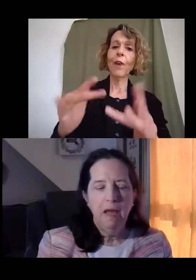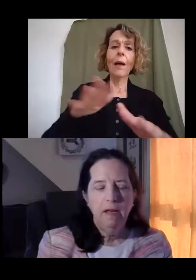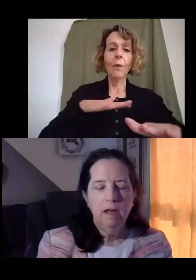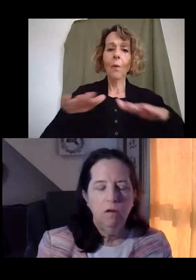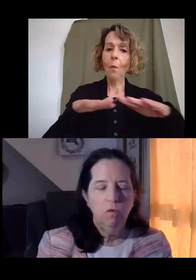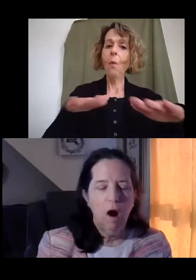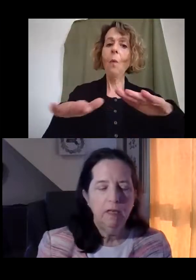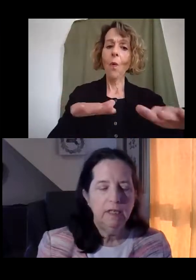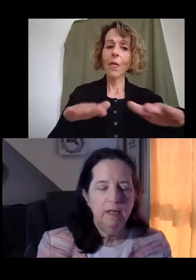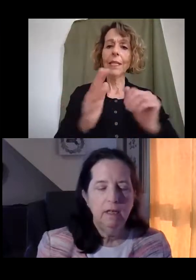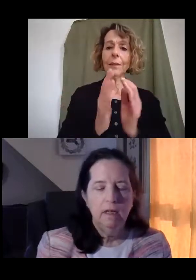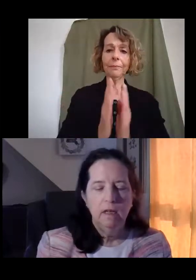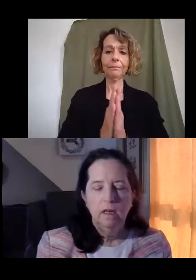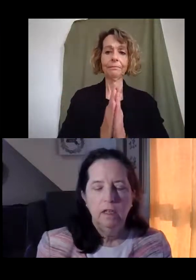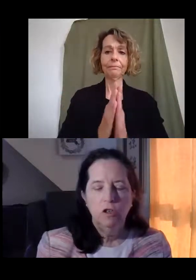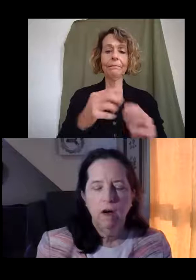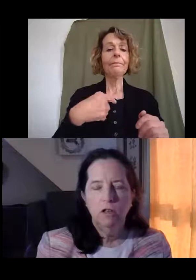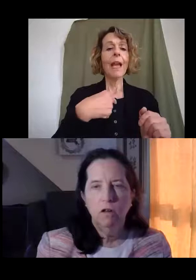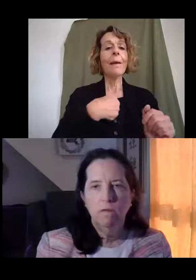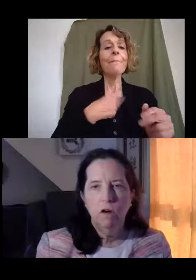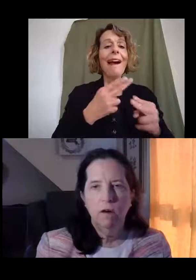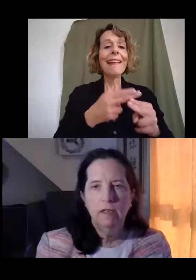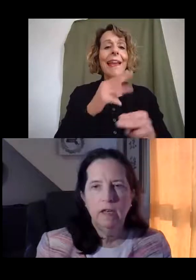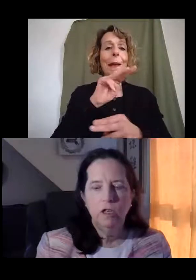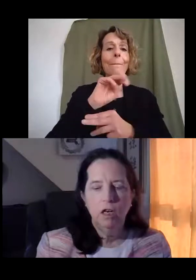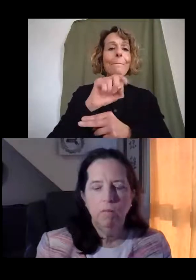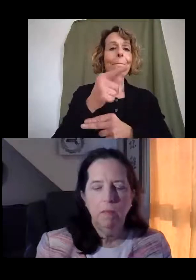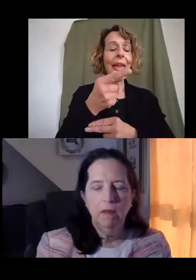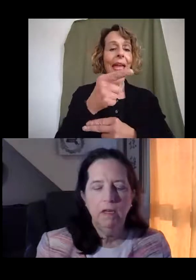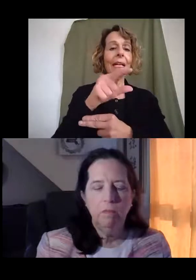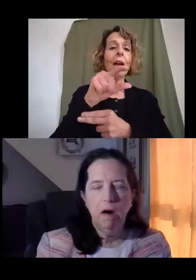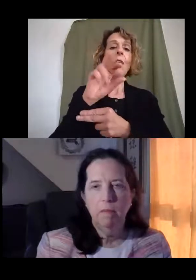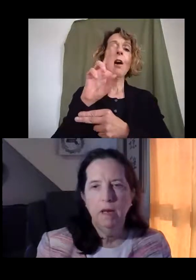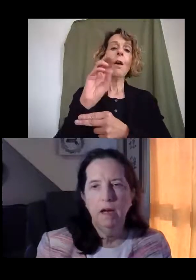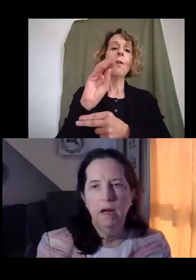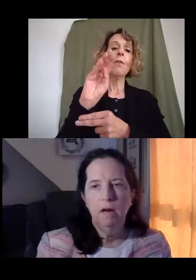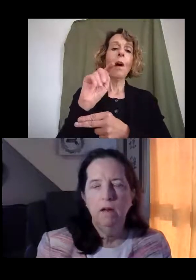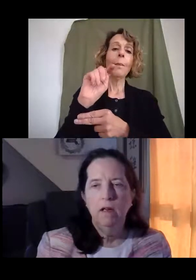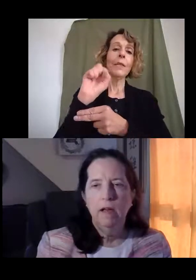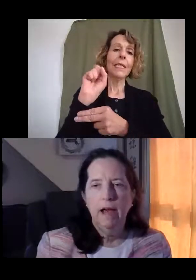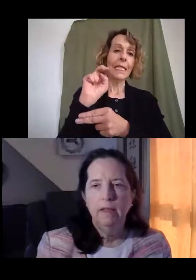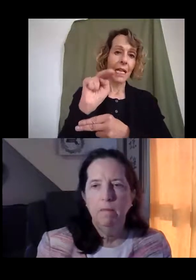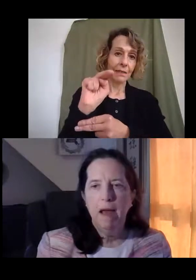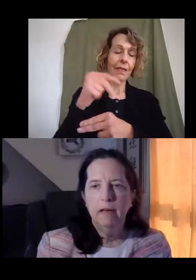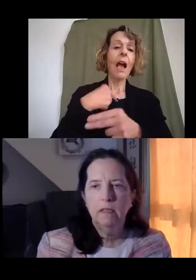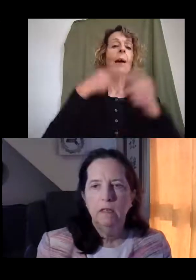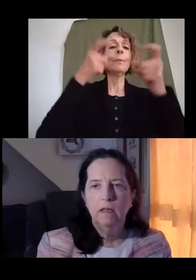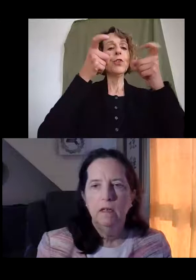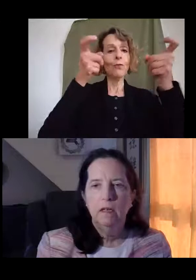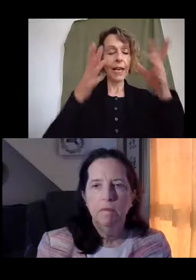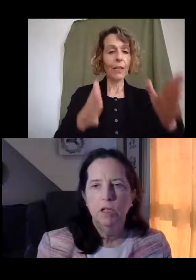I'm Meg Robertson, the Director of the Orientation and Mobility Department here at the